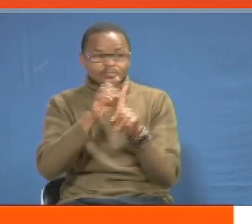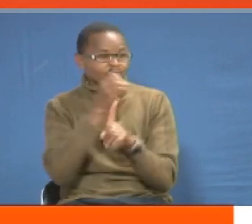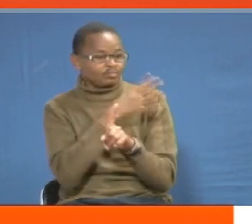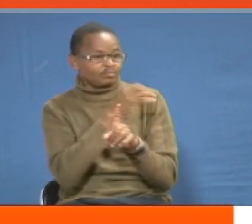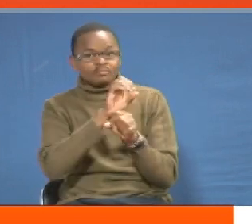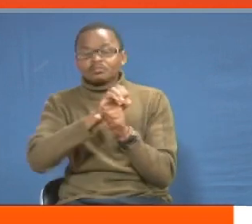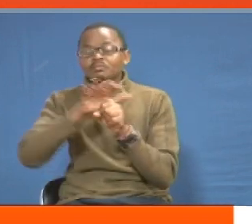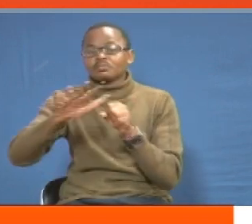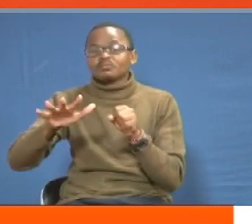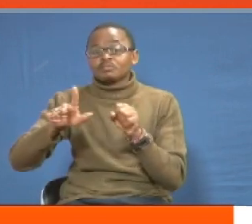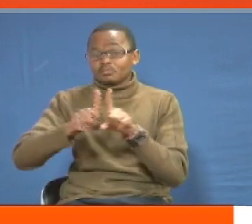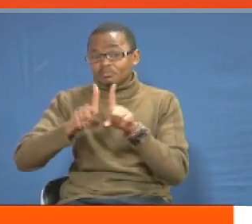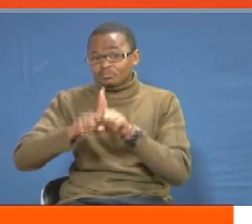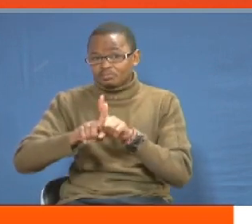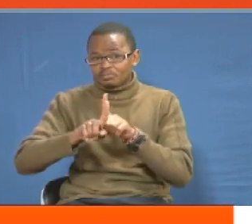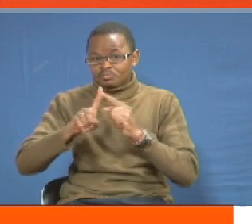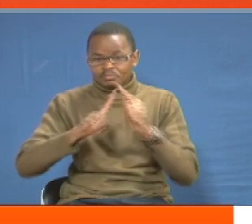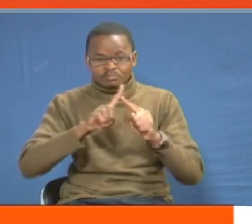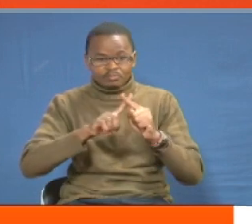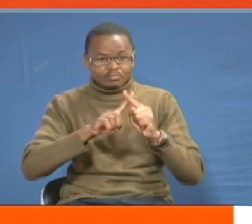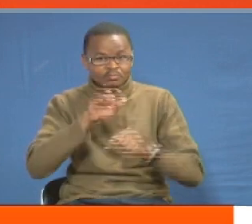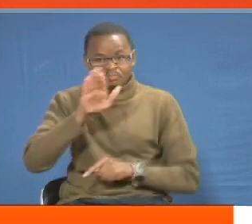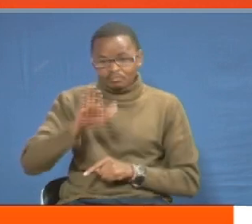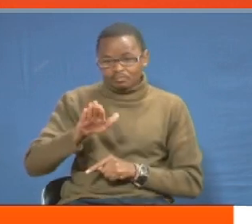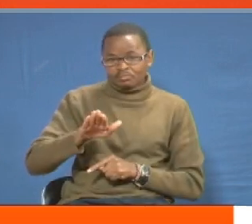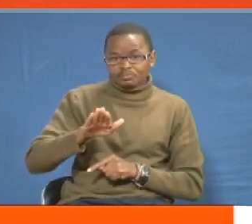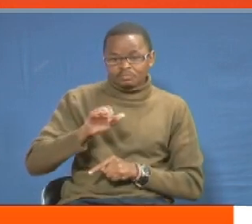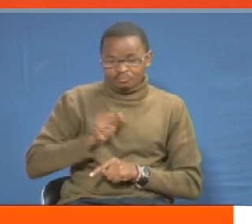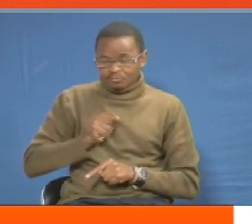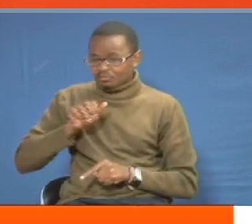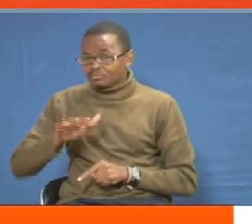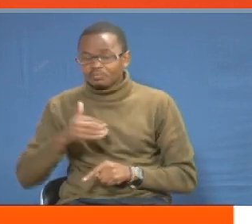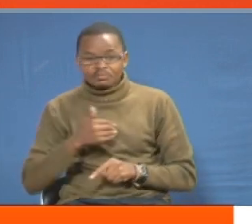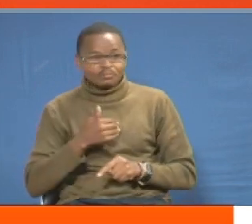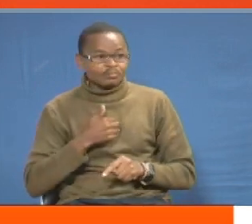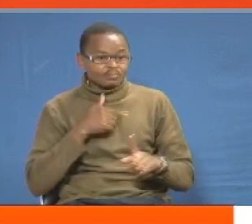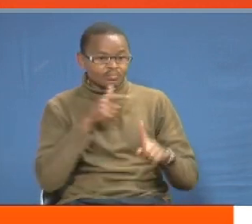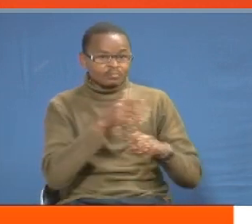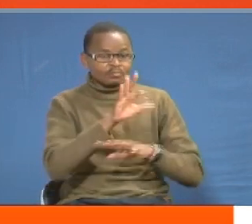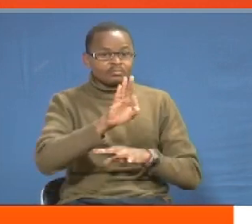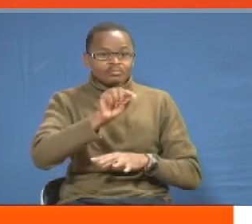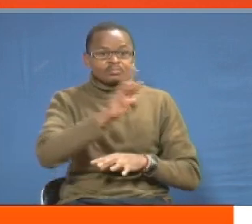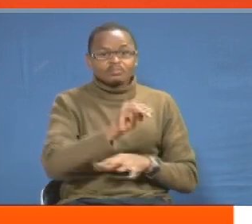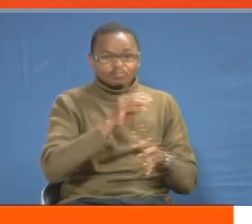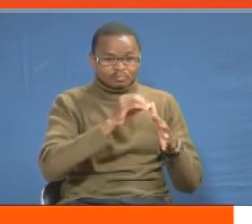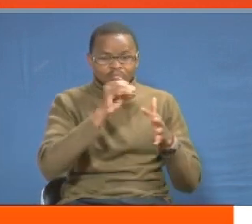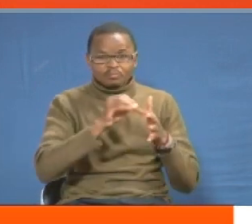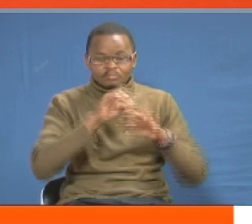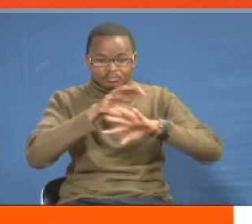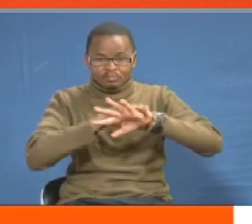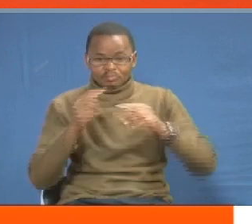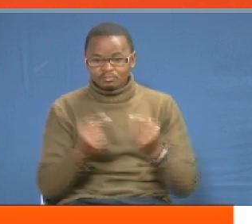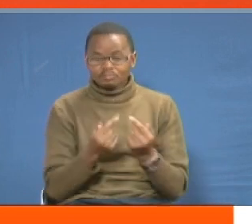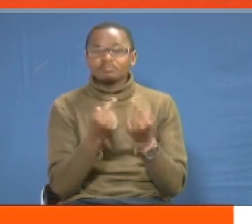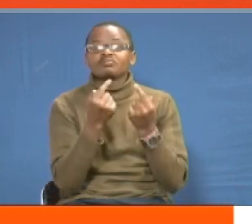also fear of COVID. And so even when we told the women, no, if a girl has gone through FGM or has